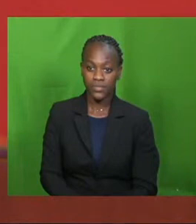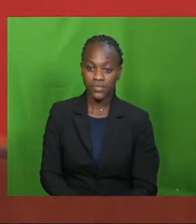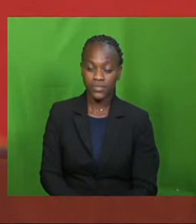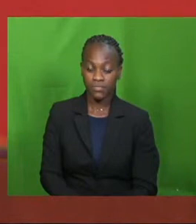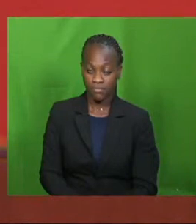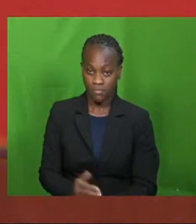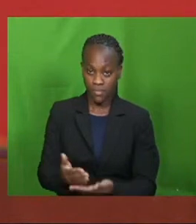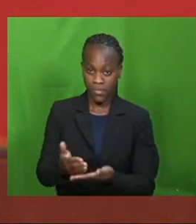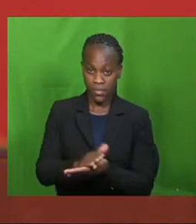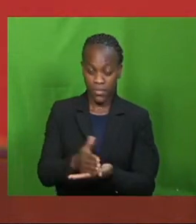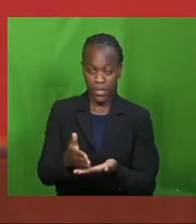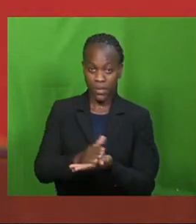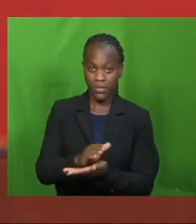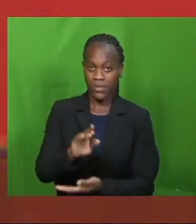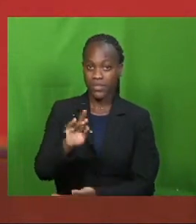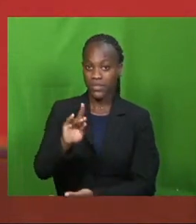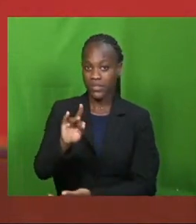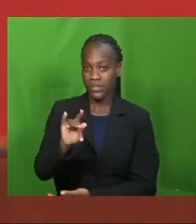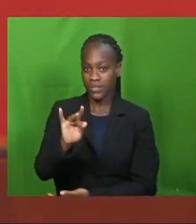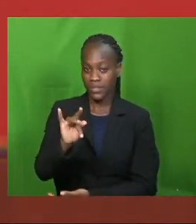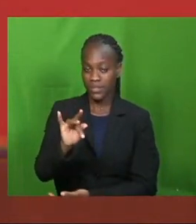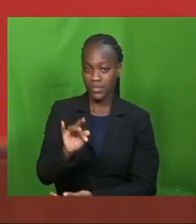Page 18.